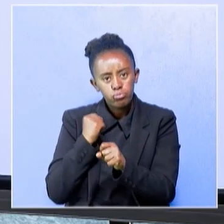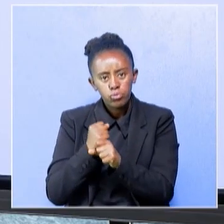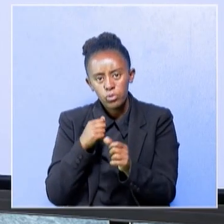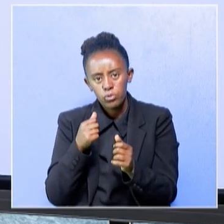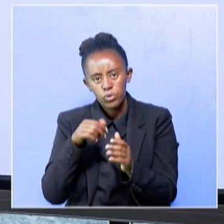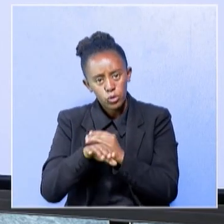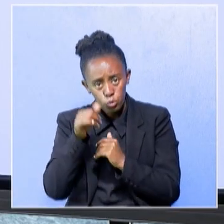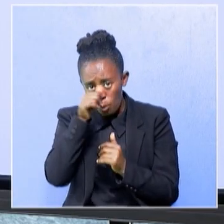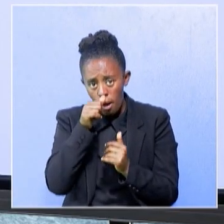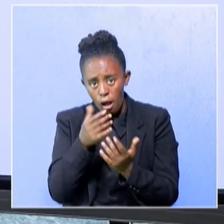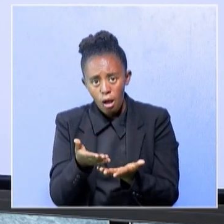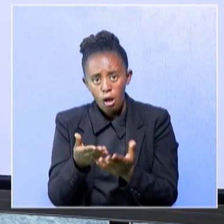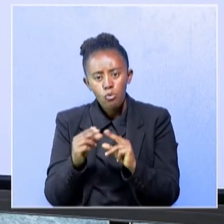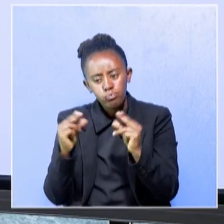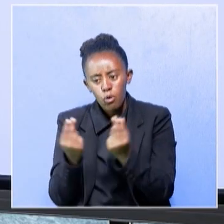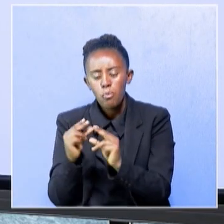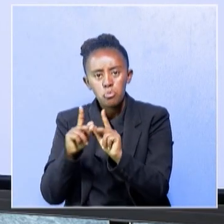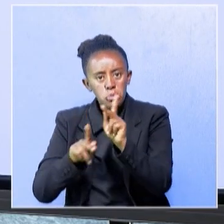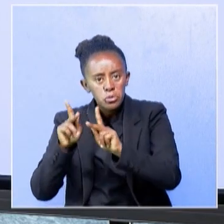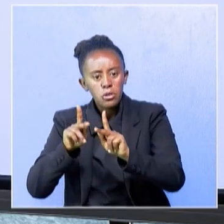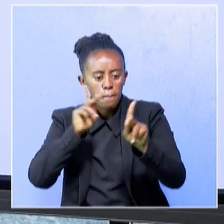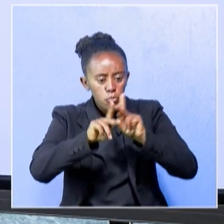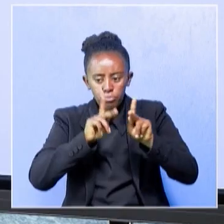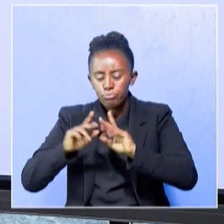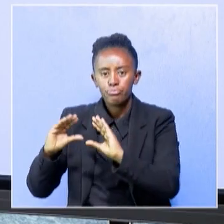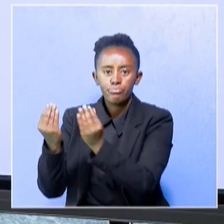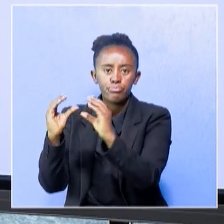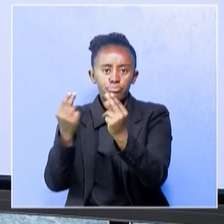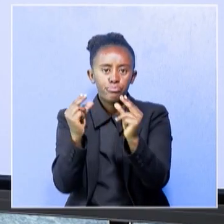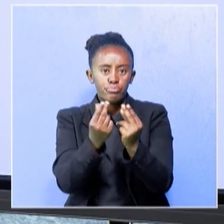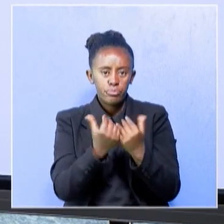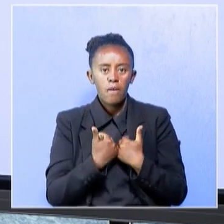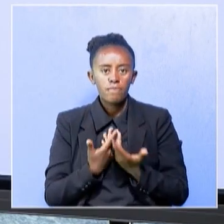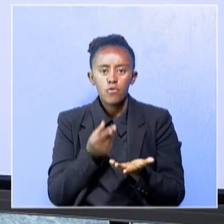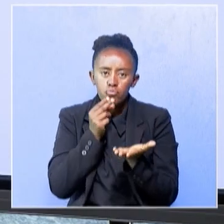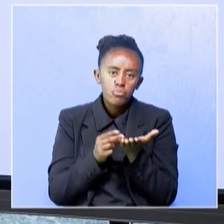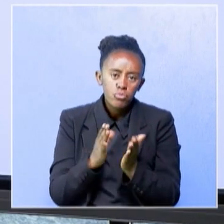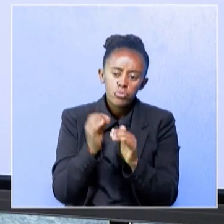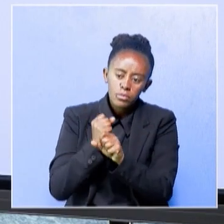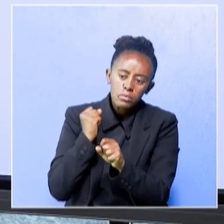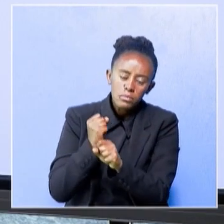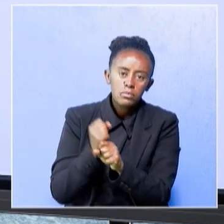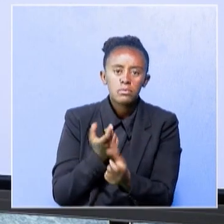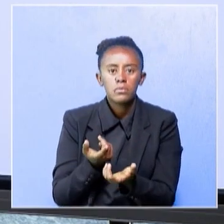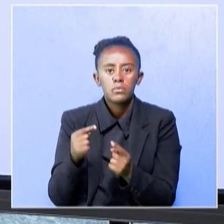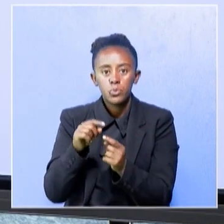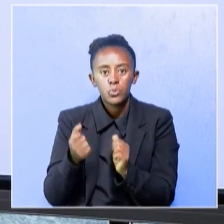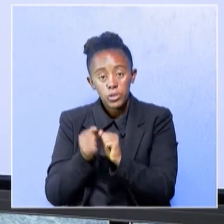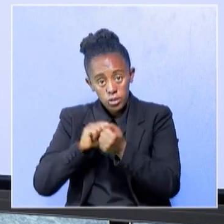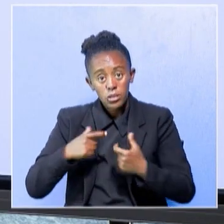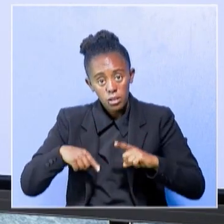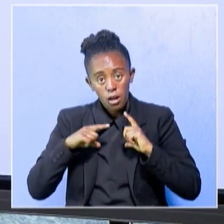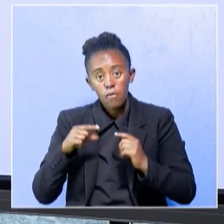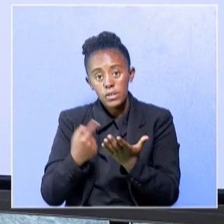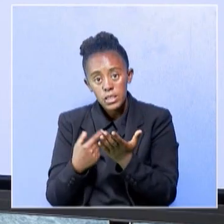The way how this group of people or the charity team voluntarily doing their activity in order to change the life